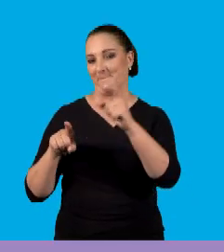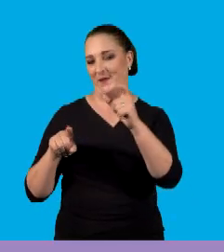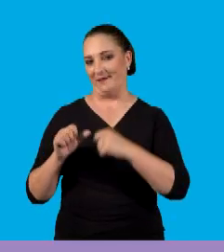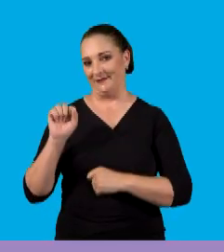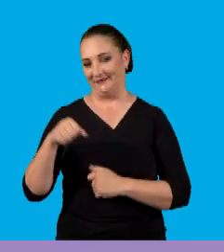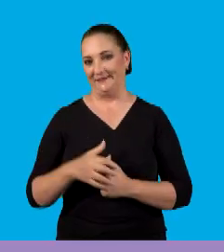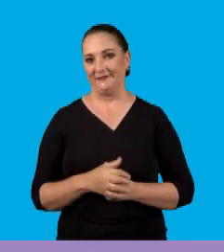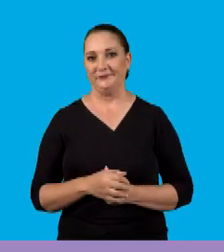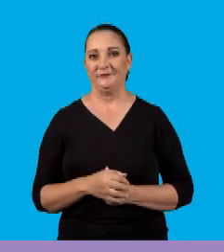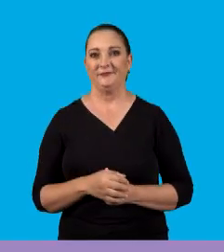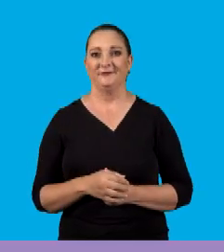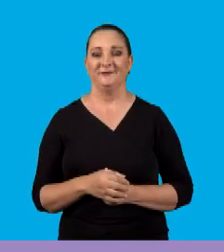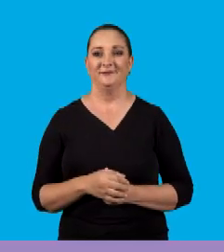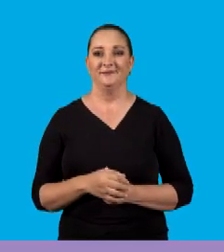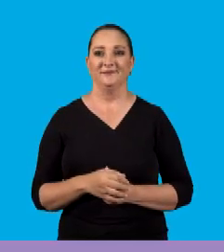December.